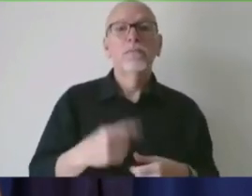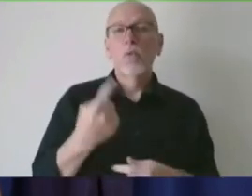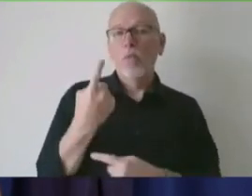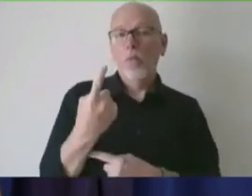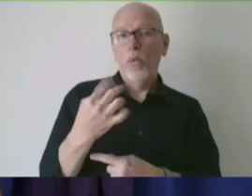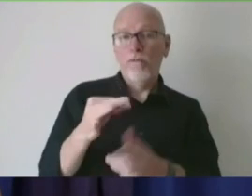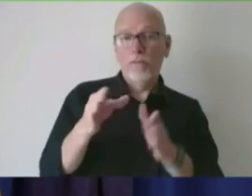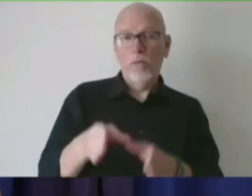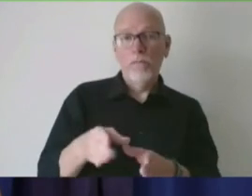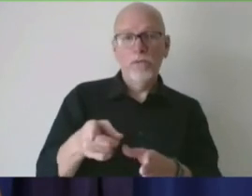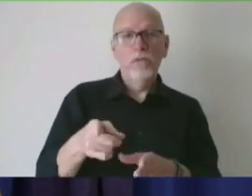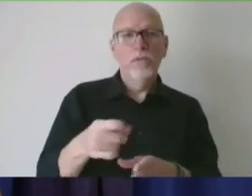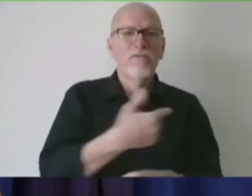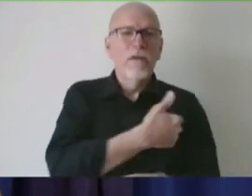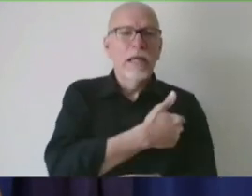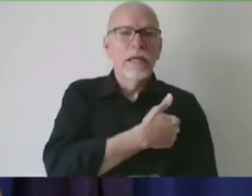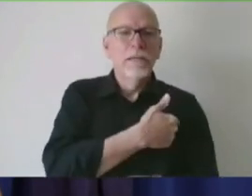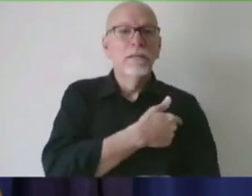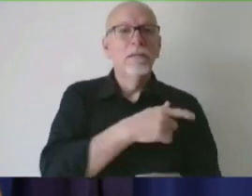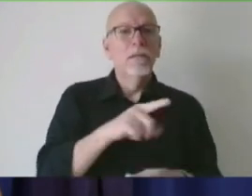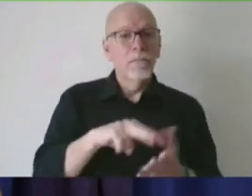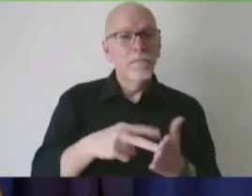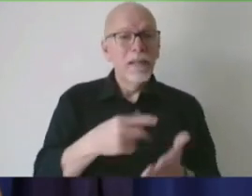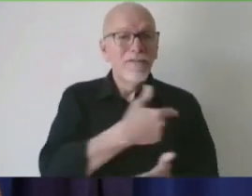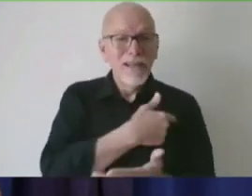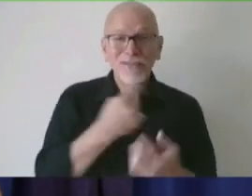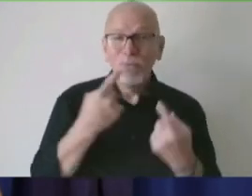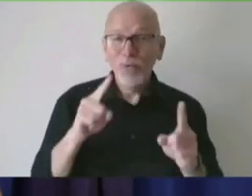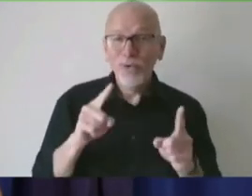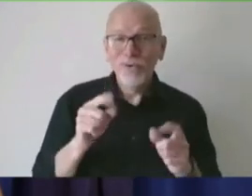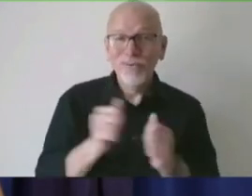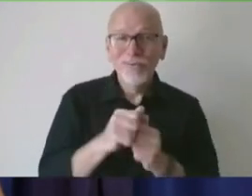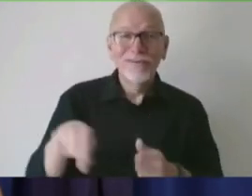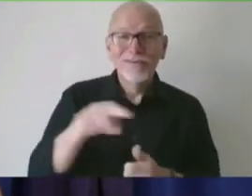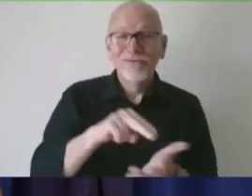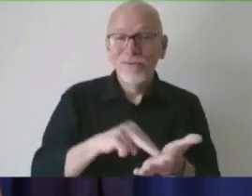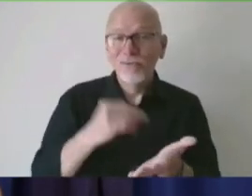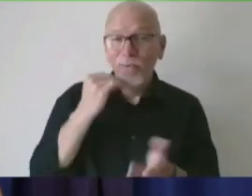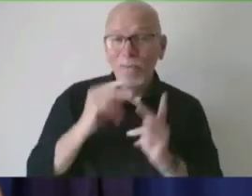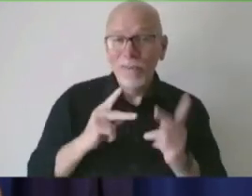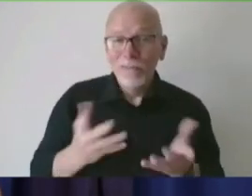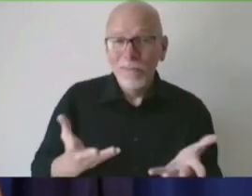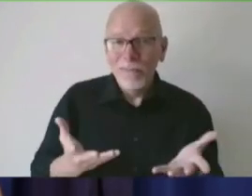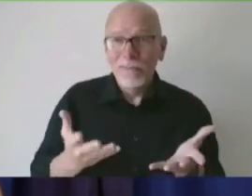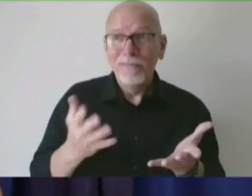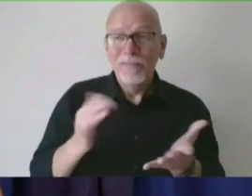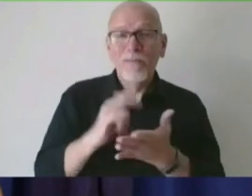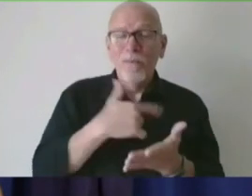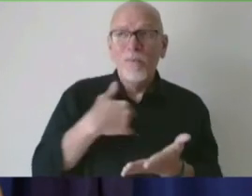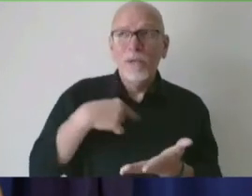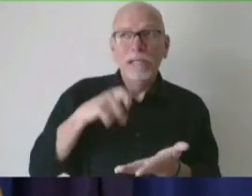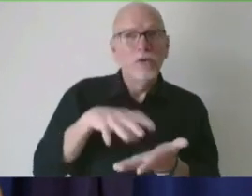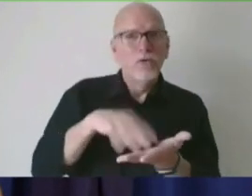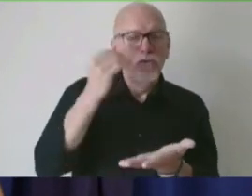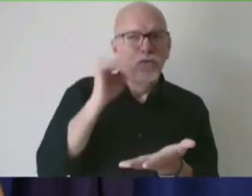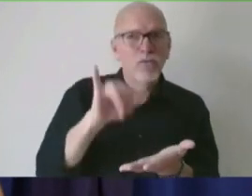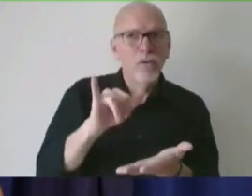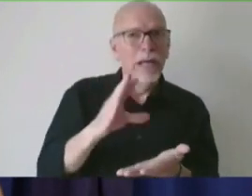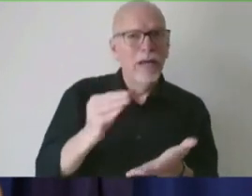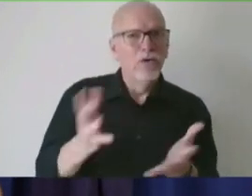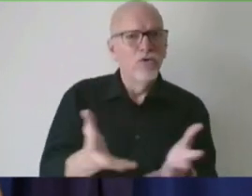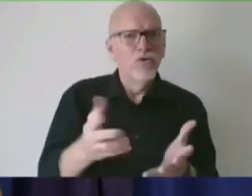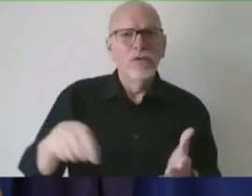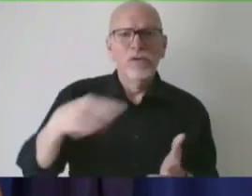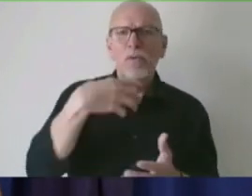was fully vaccinated. So the vaccine's working in this population, and that's what we really need to take away from this and encourage our